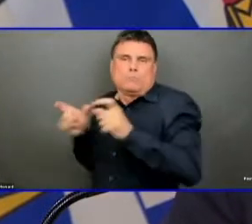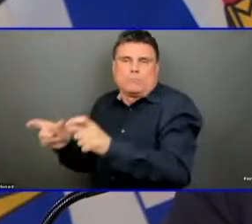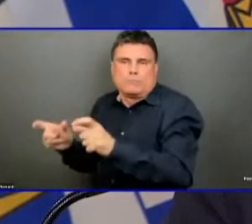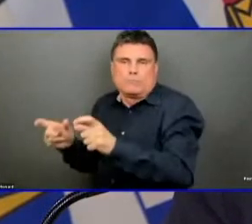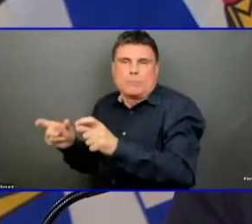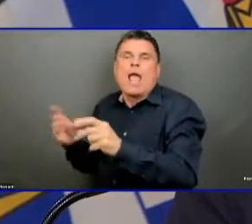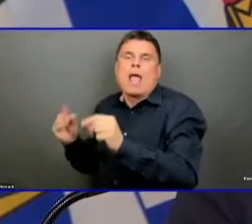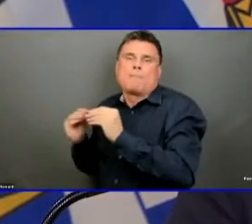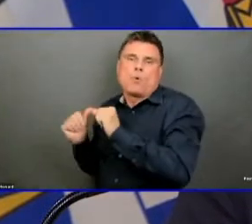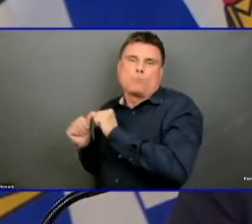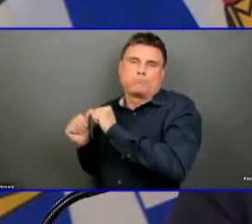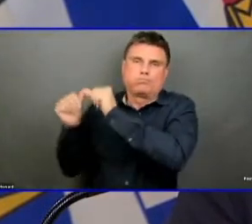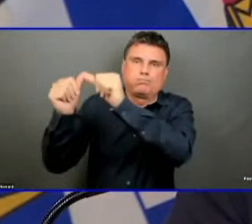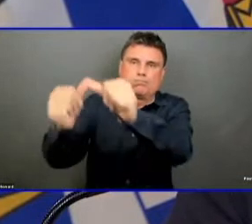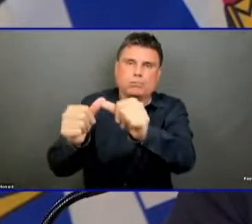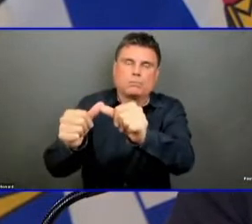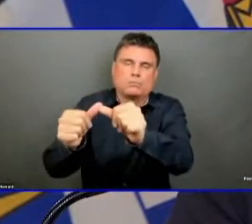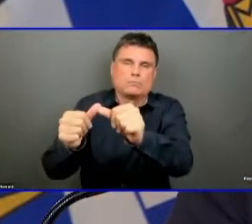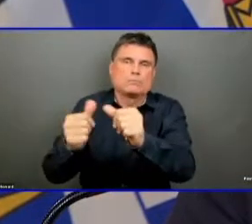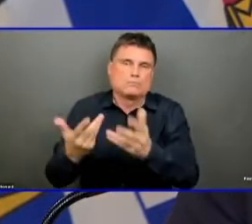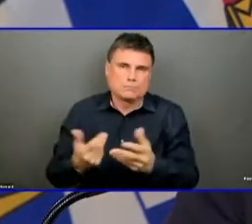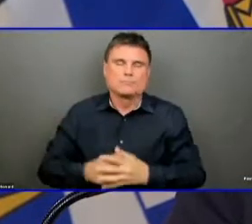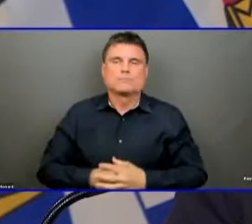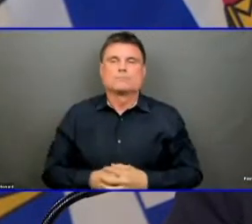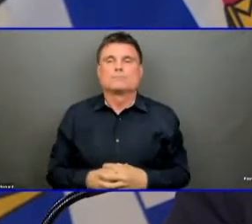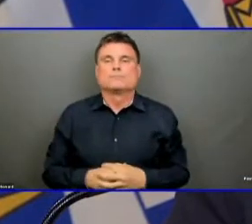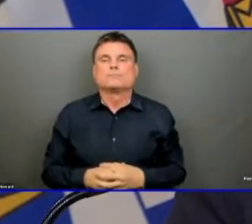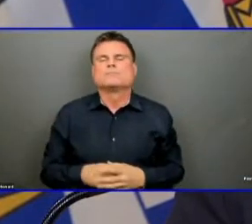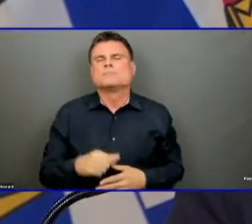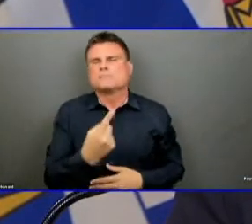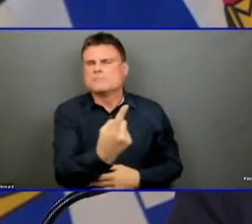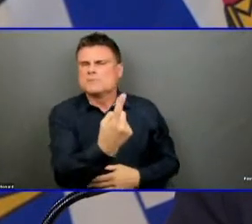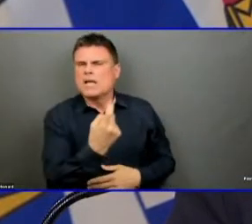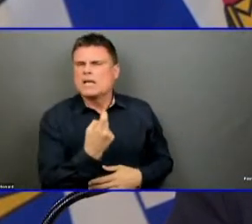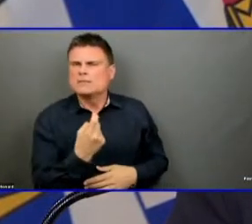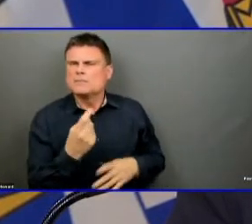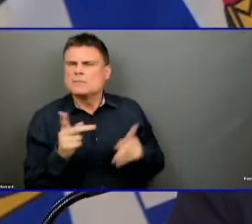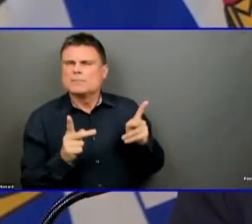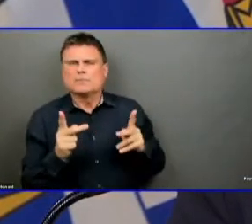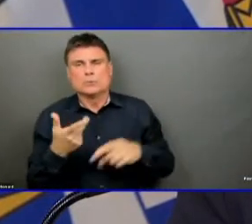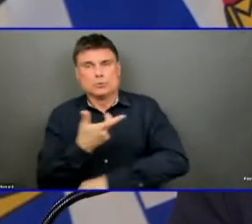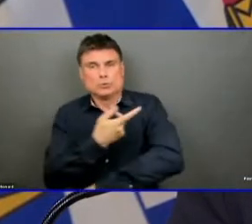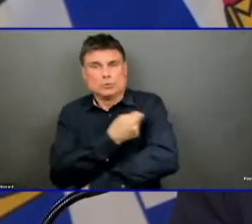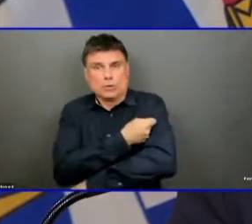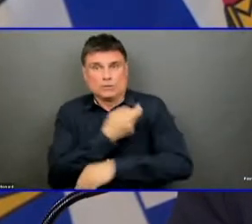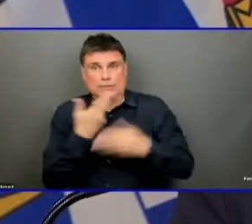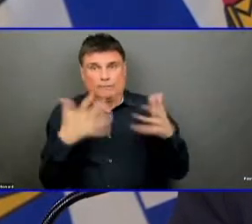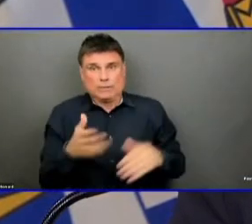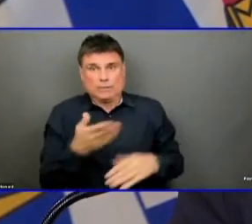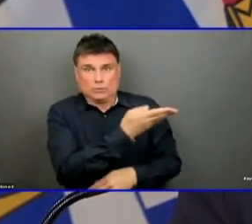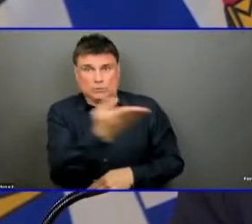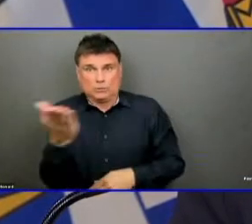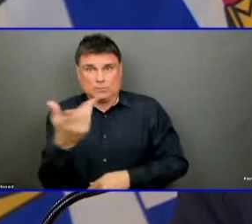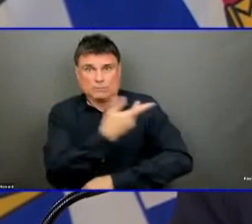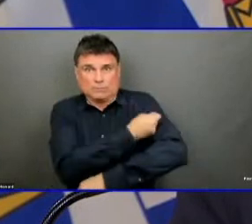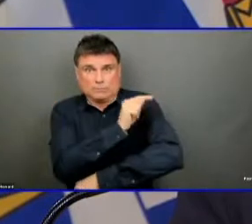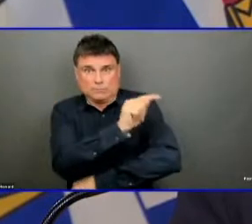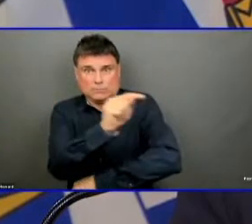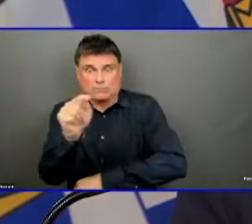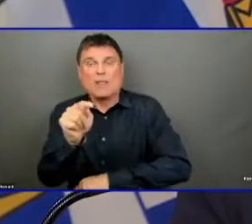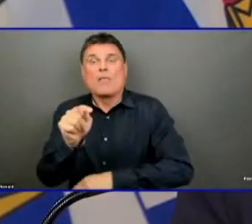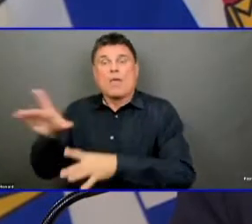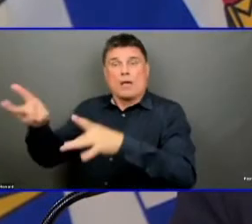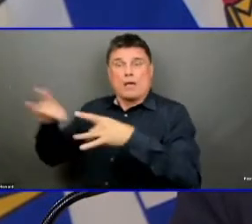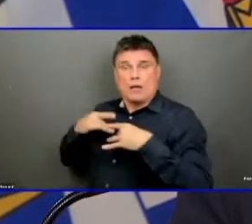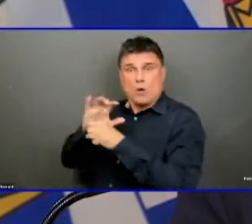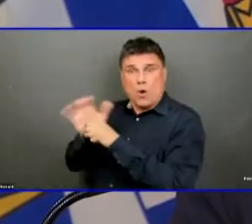any deaths in people who have been immunized and developed COVID afterwards, but I have